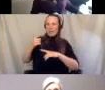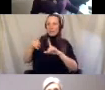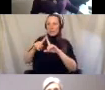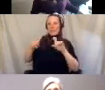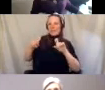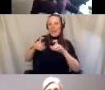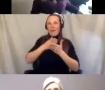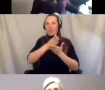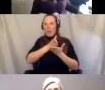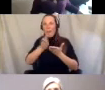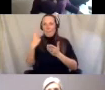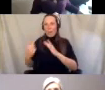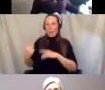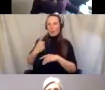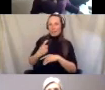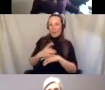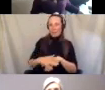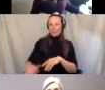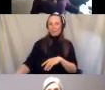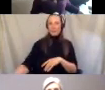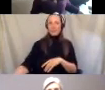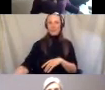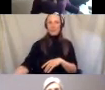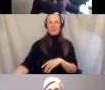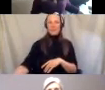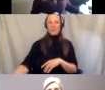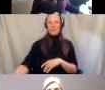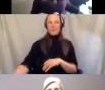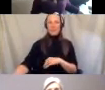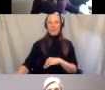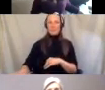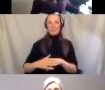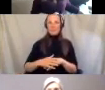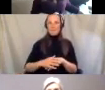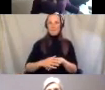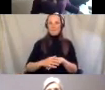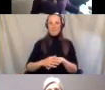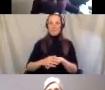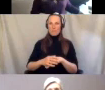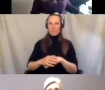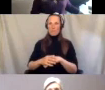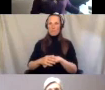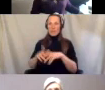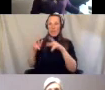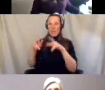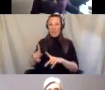in fact, many deaf in the community, deaf members of the community do